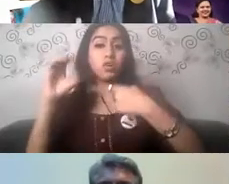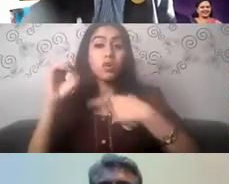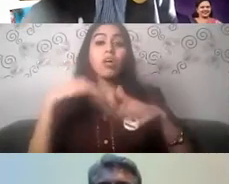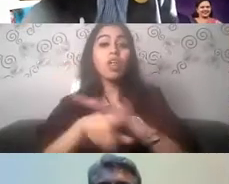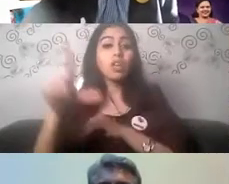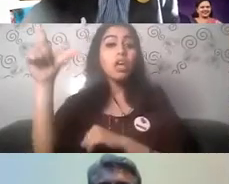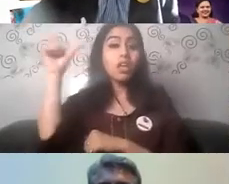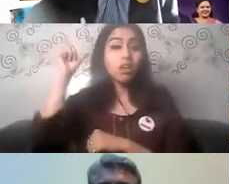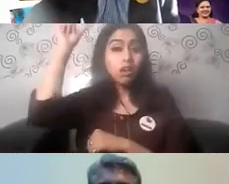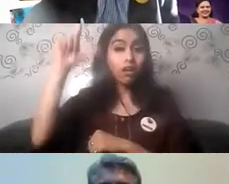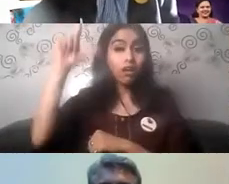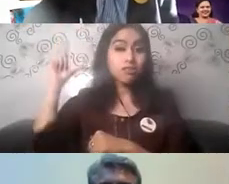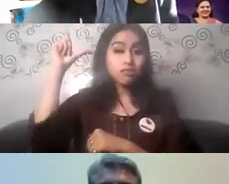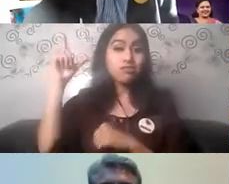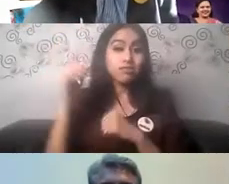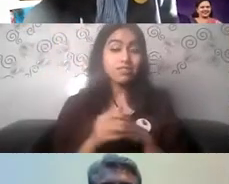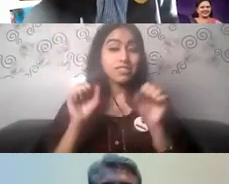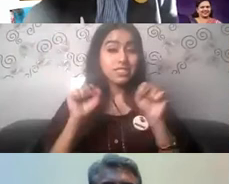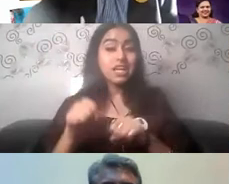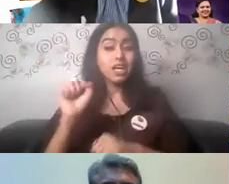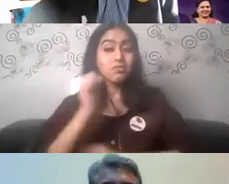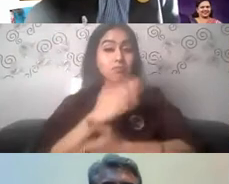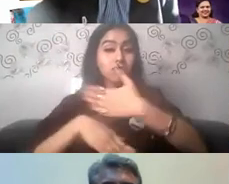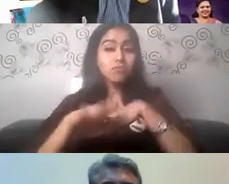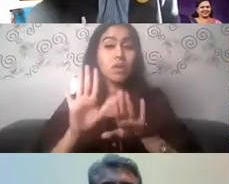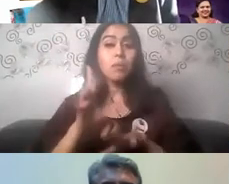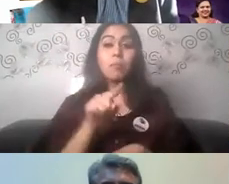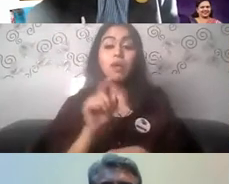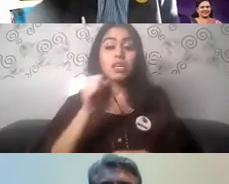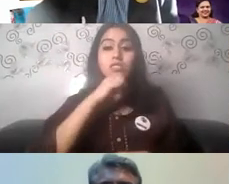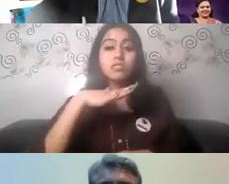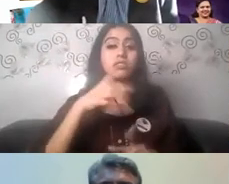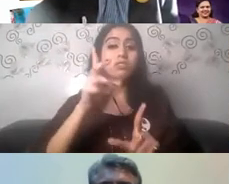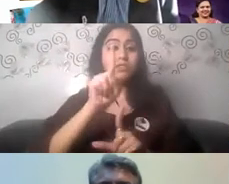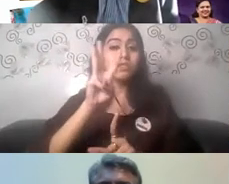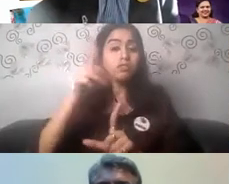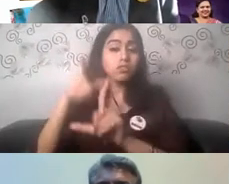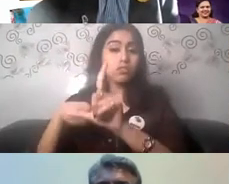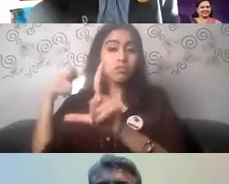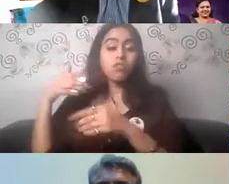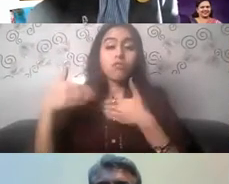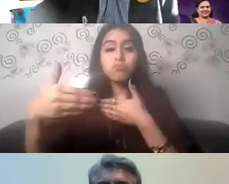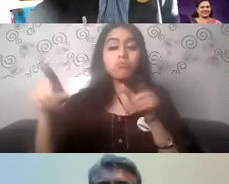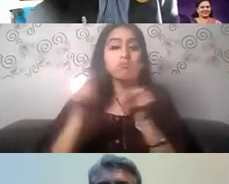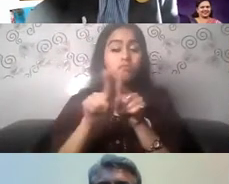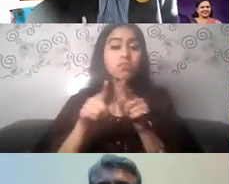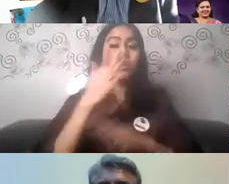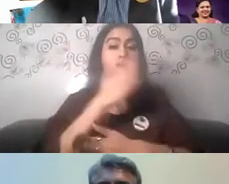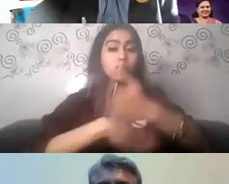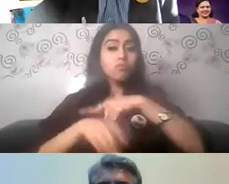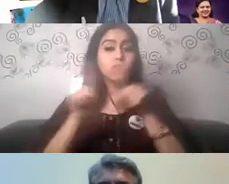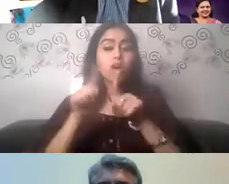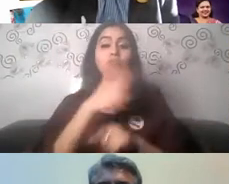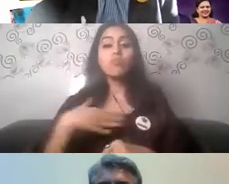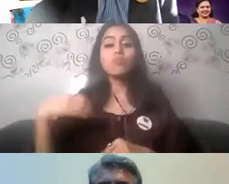London. She's herself a person with disability, but has 30 years of experience working in a variety of disabled people's